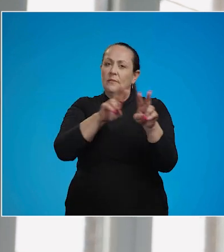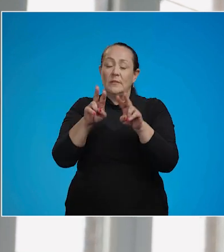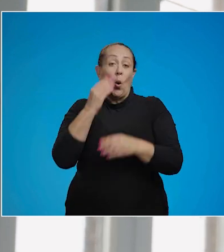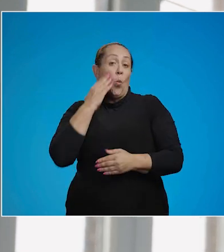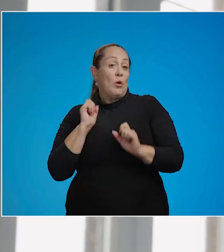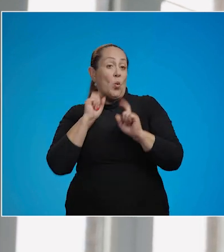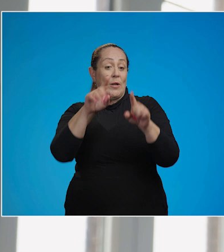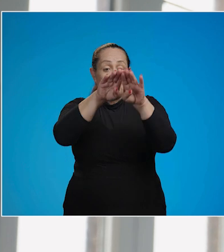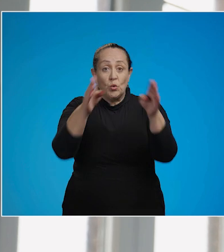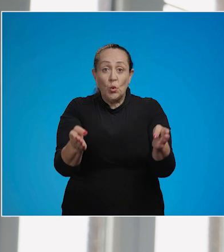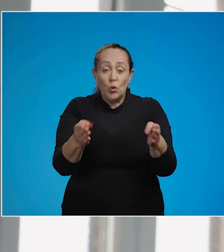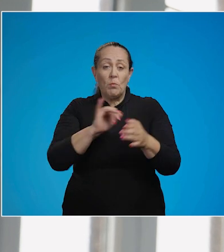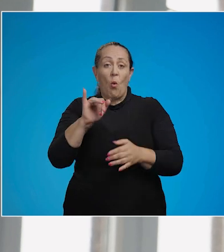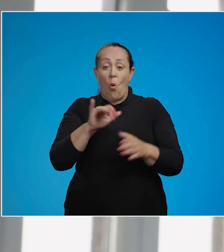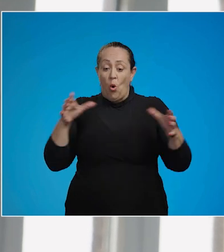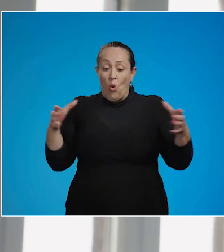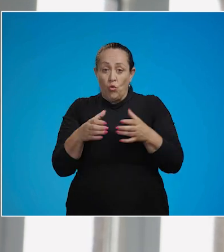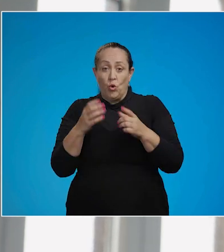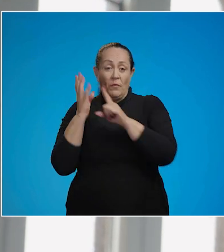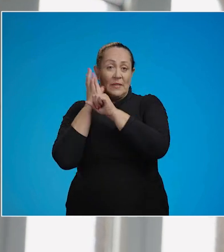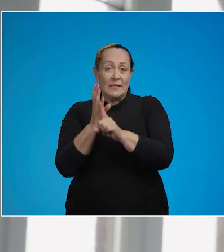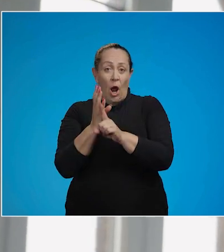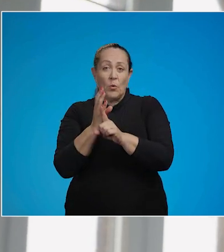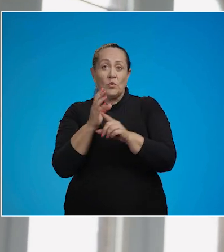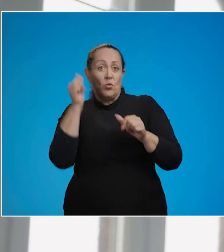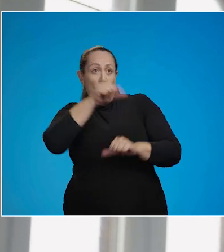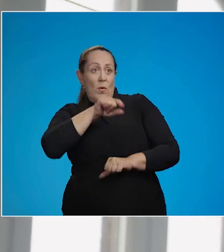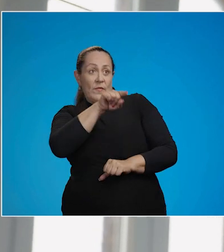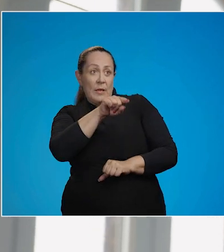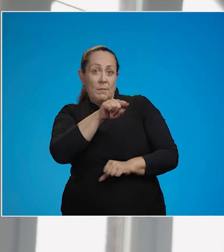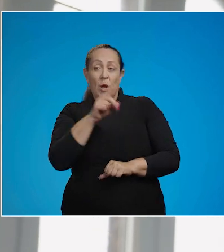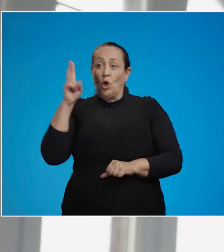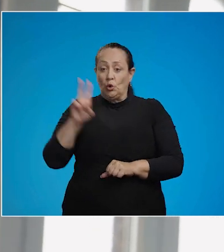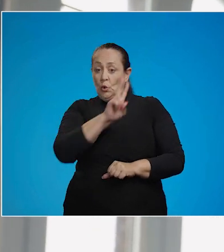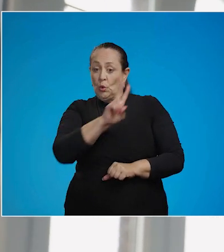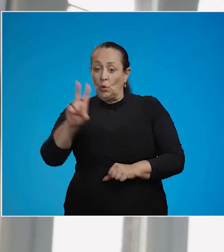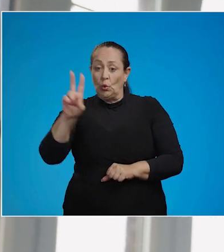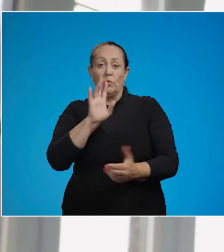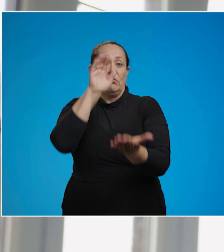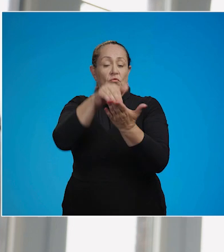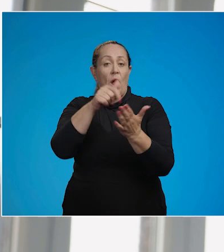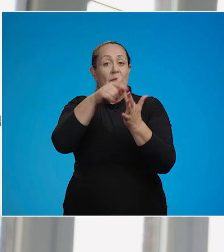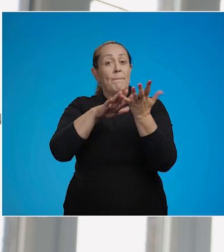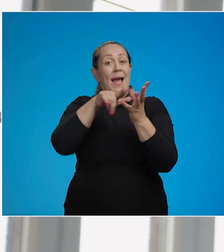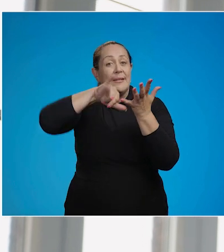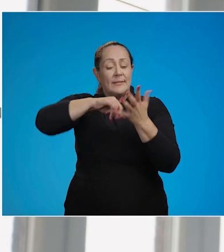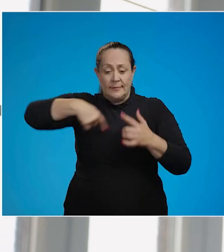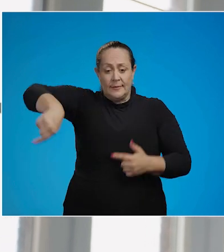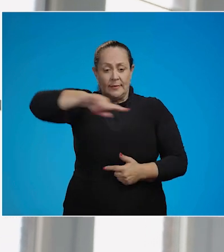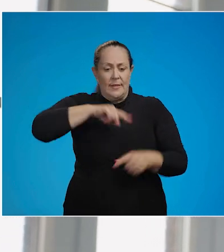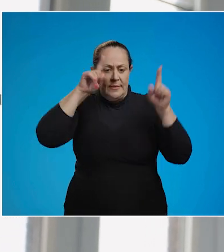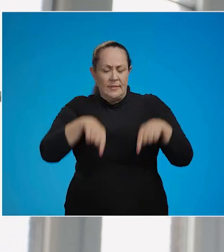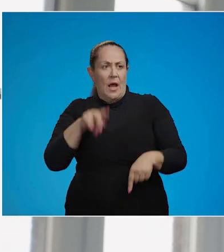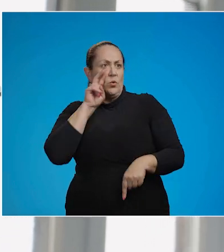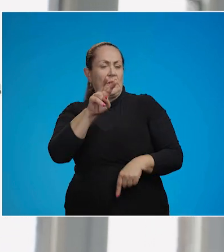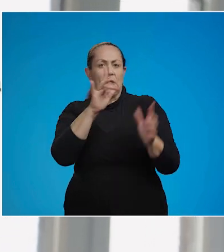whether the women at the tomb, the whole group of disciples in the upper room, the two on the road to Emmaus, as they began